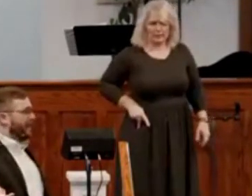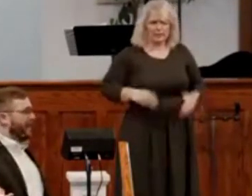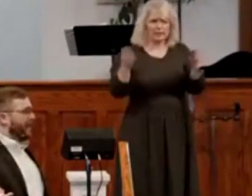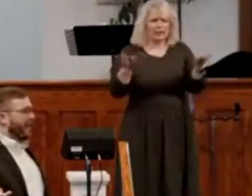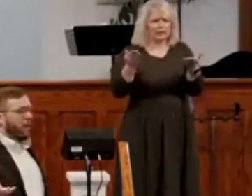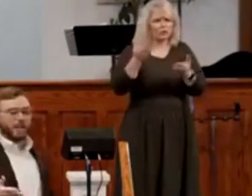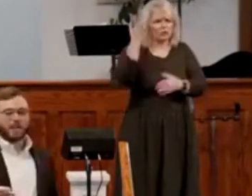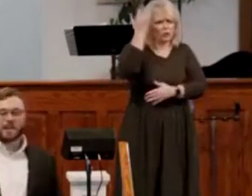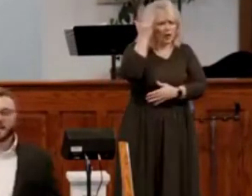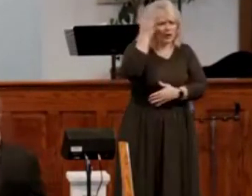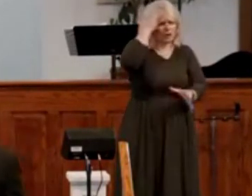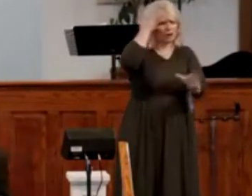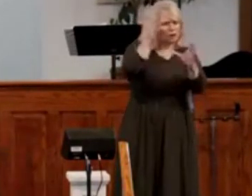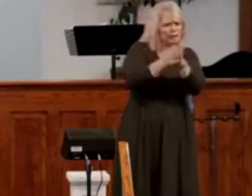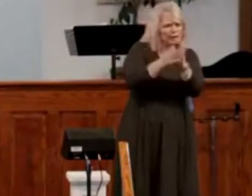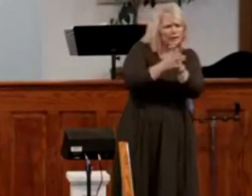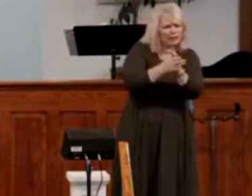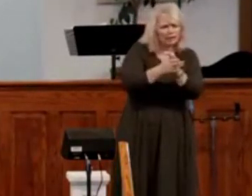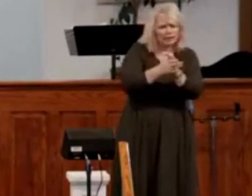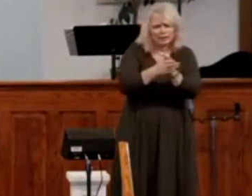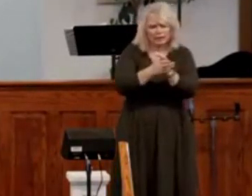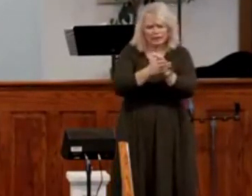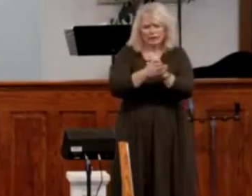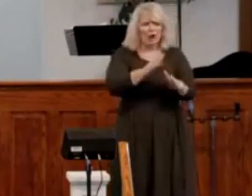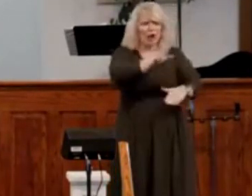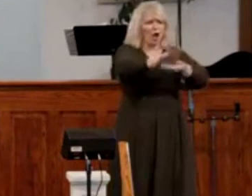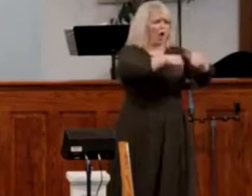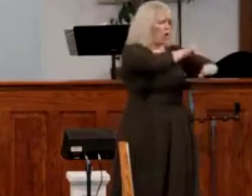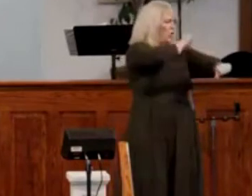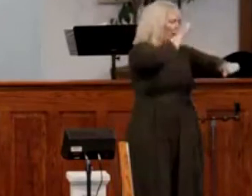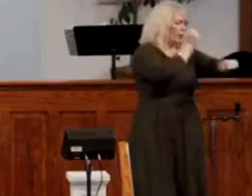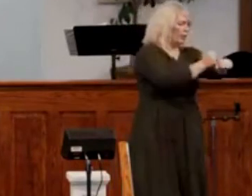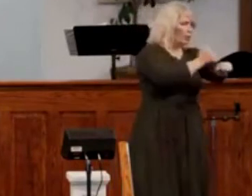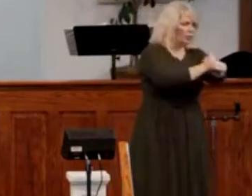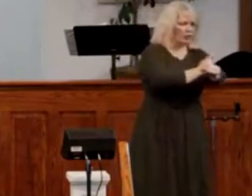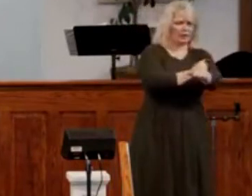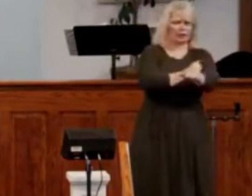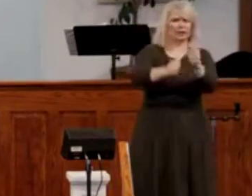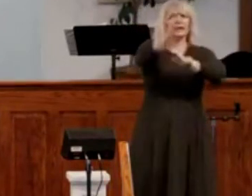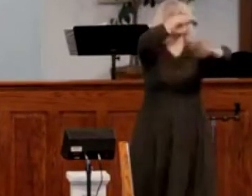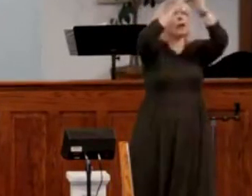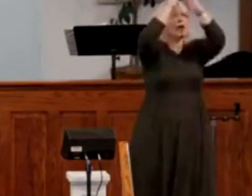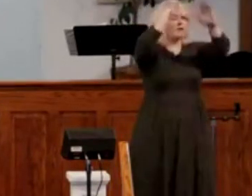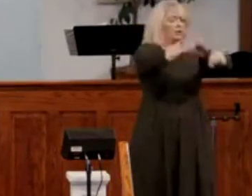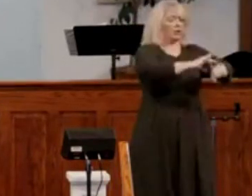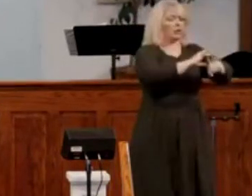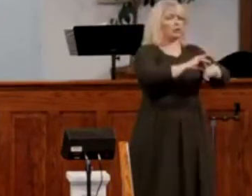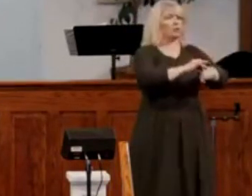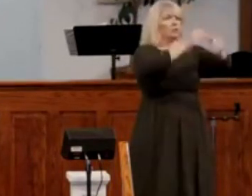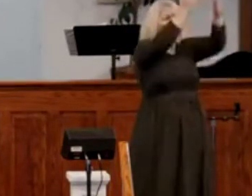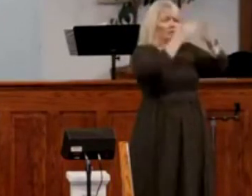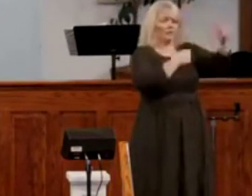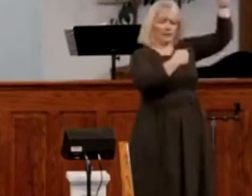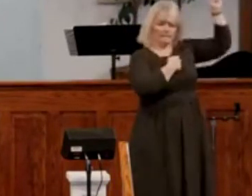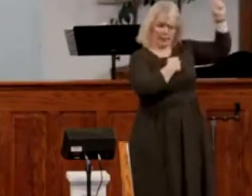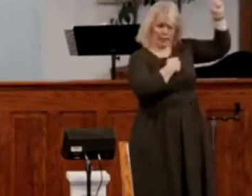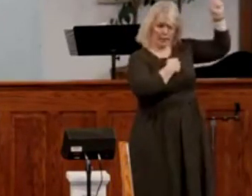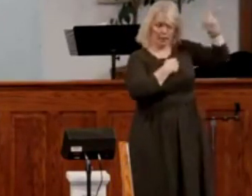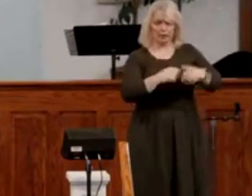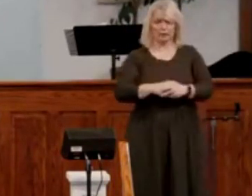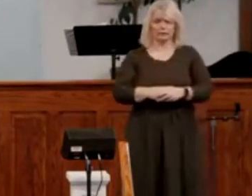in me. And what does the text say? All authority in heaven and on earth has been given to me. Now,